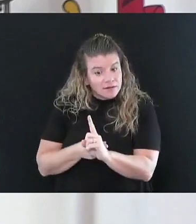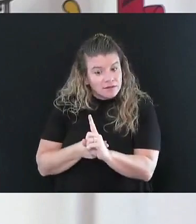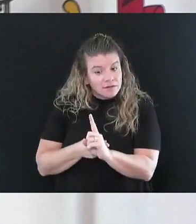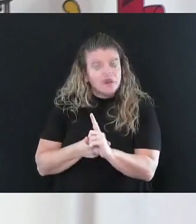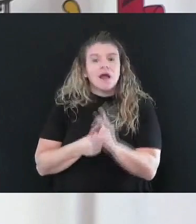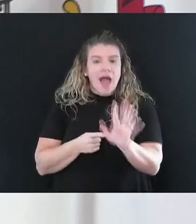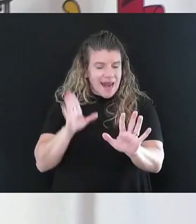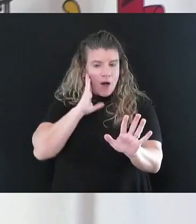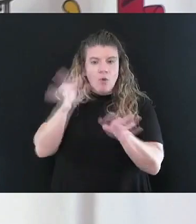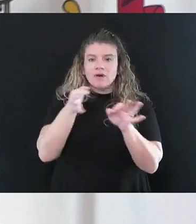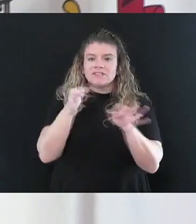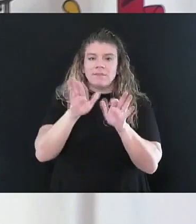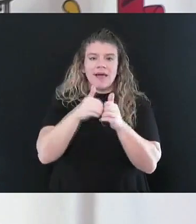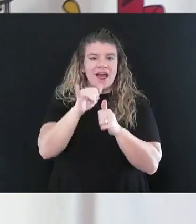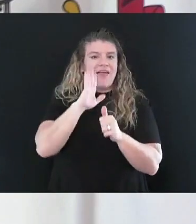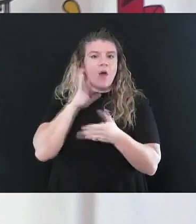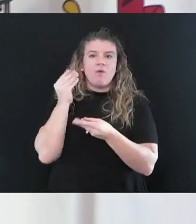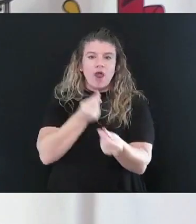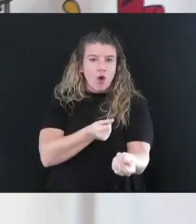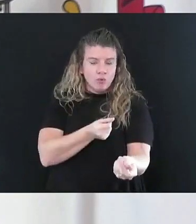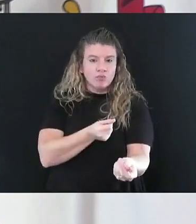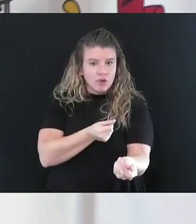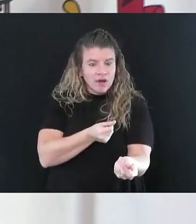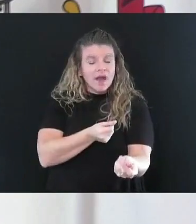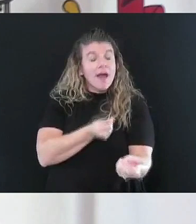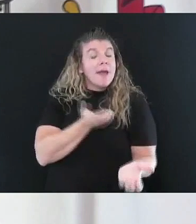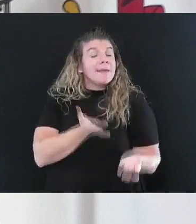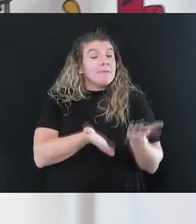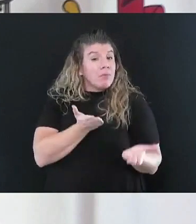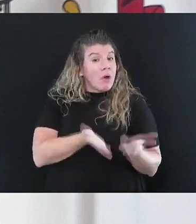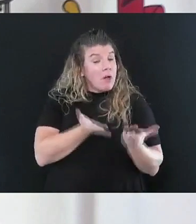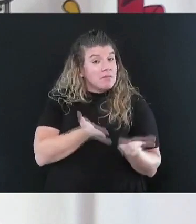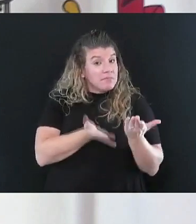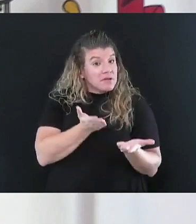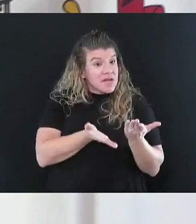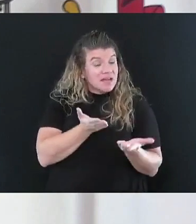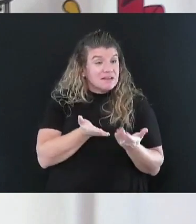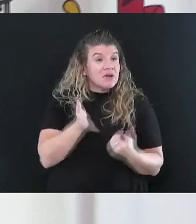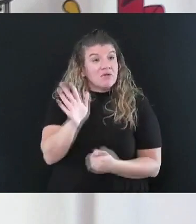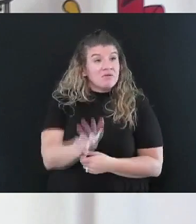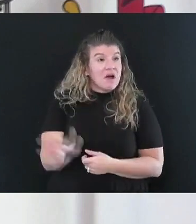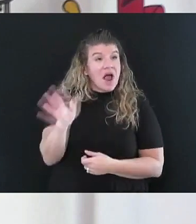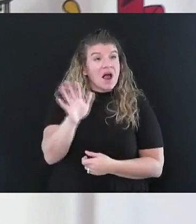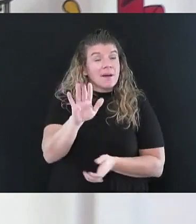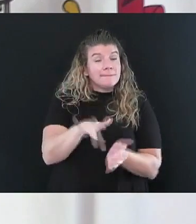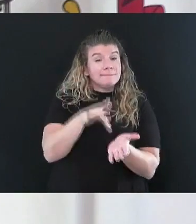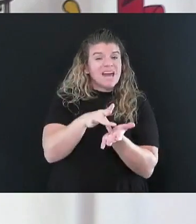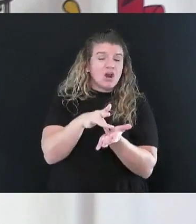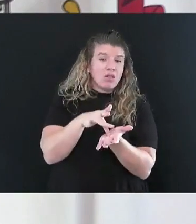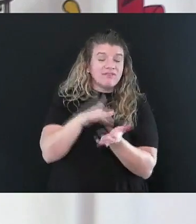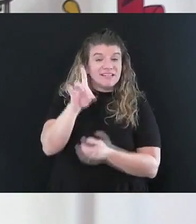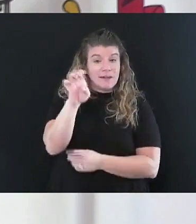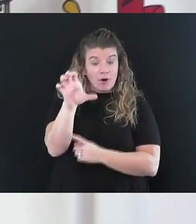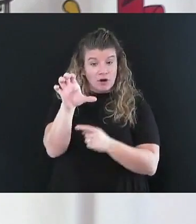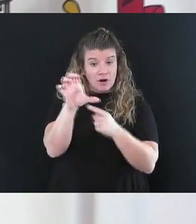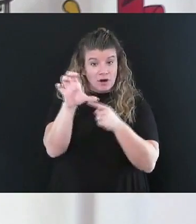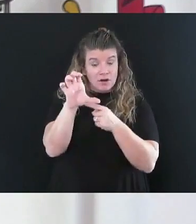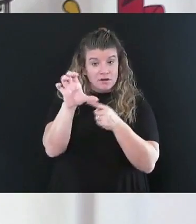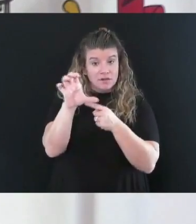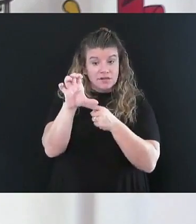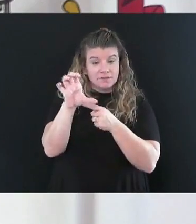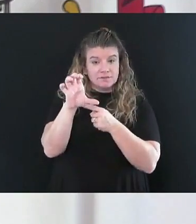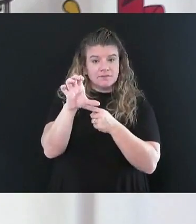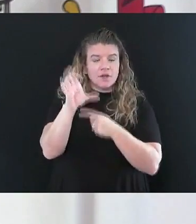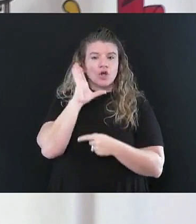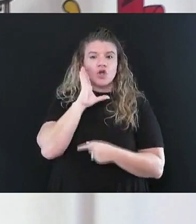that'll flow. Then probably within somewhere in the middle of December,